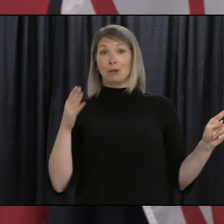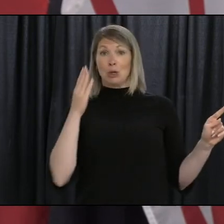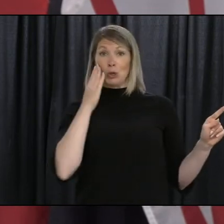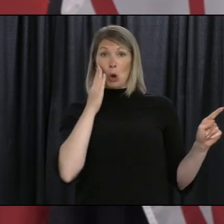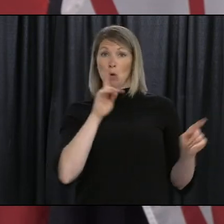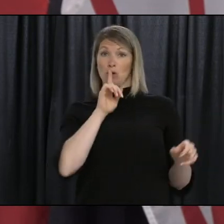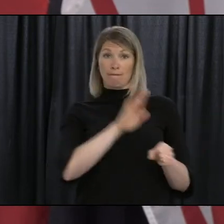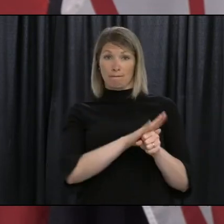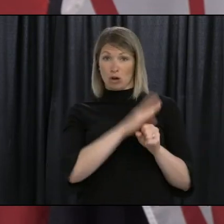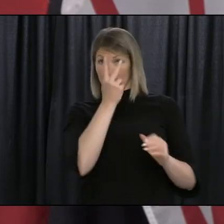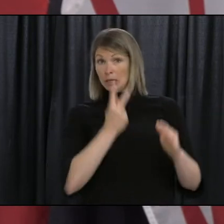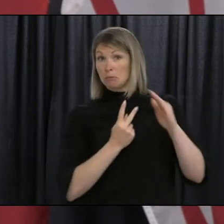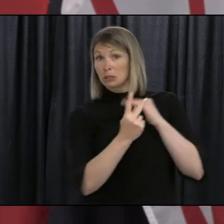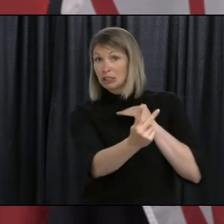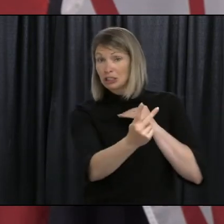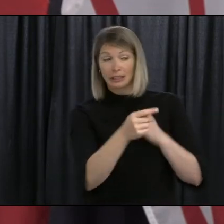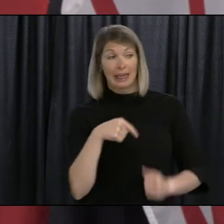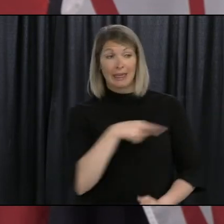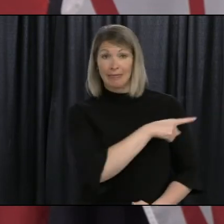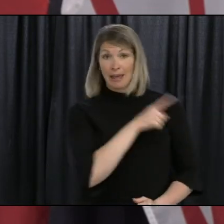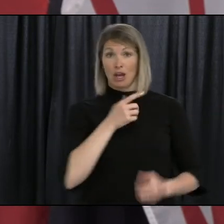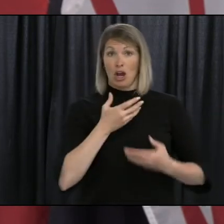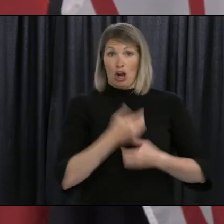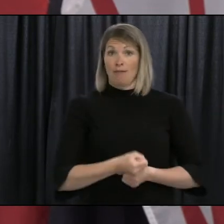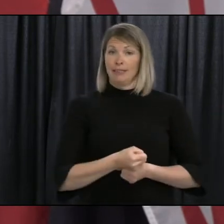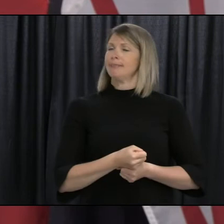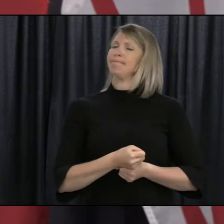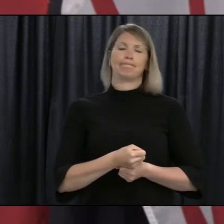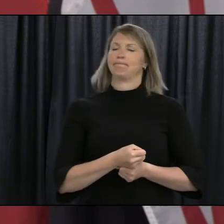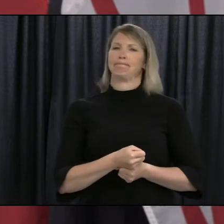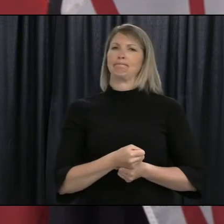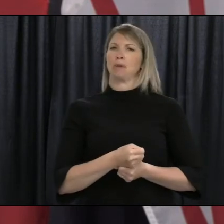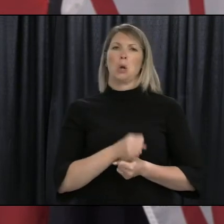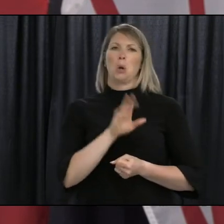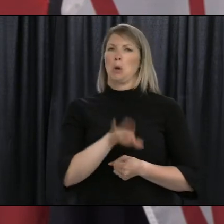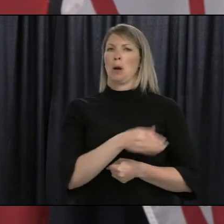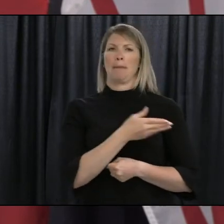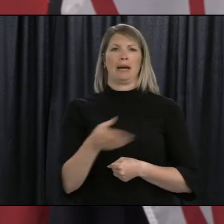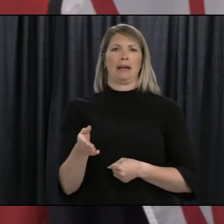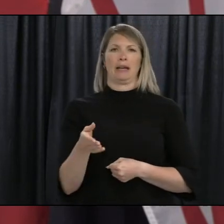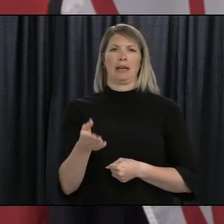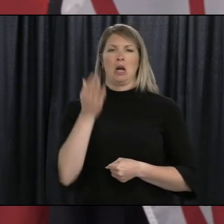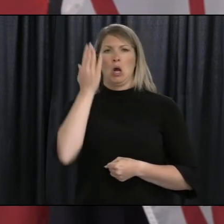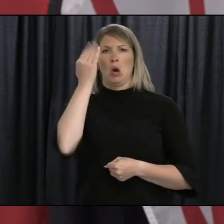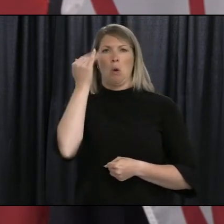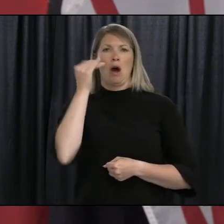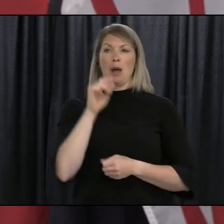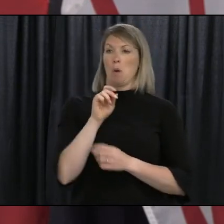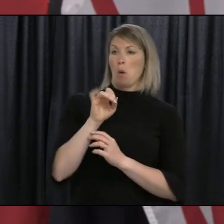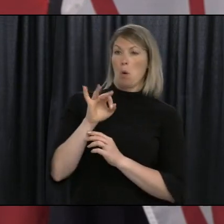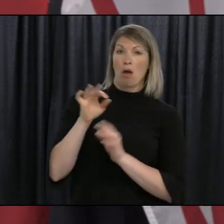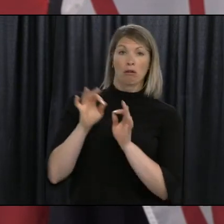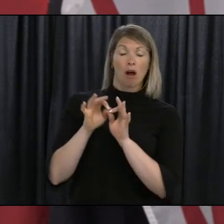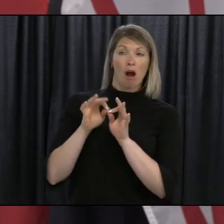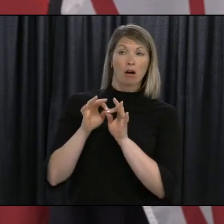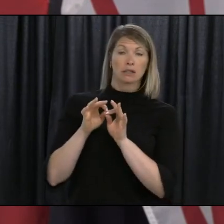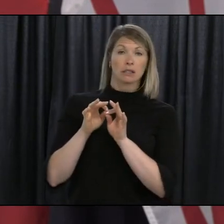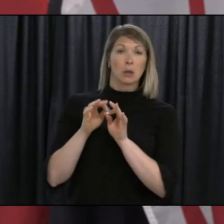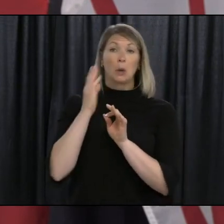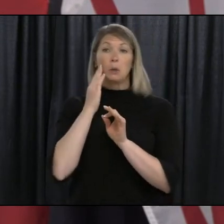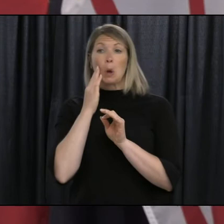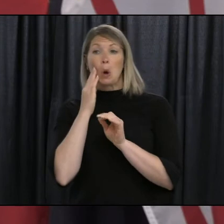what revenues and expenses are going to be today, what oil royalties are going to be, for example, in